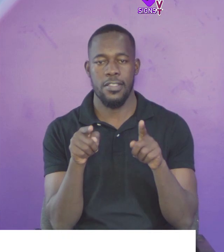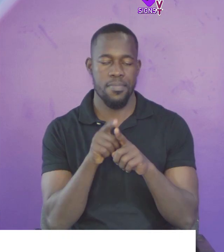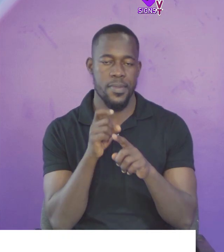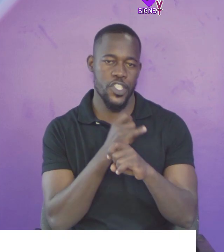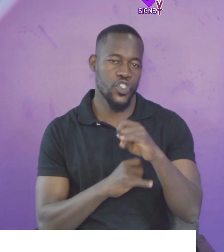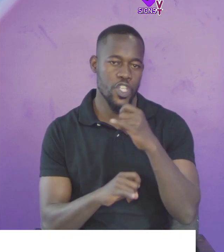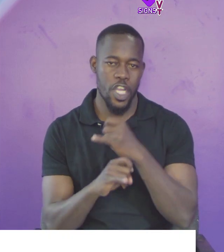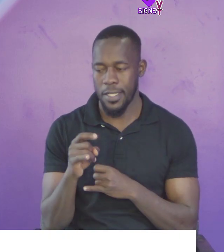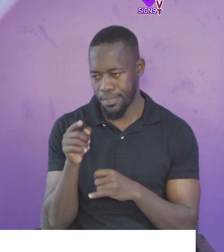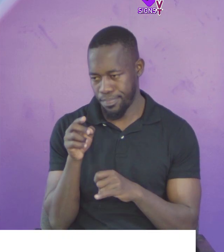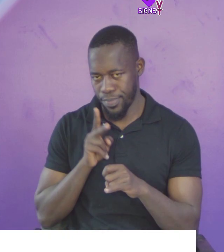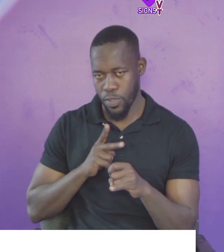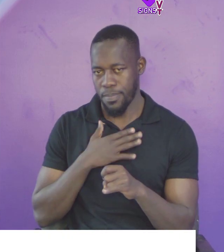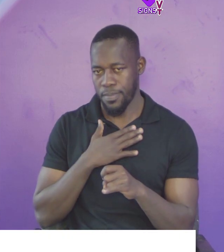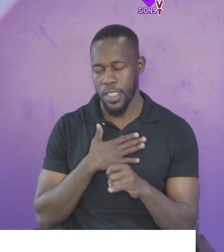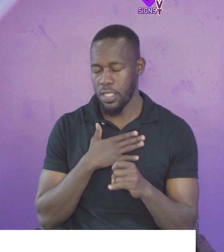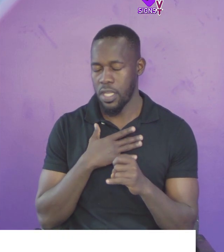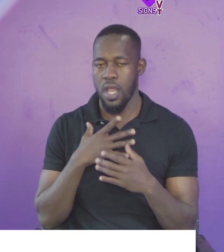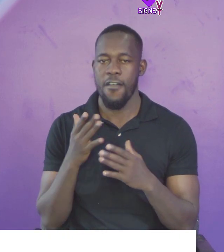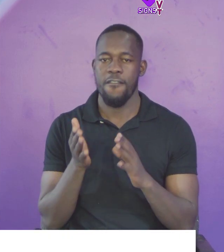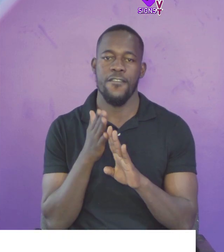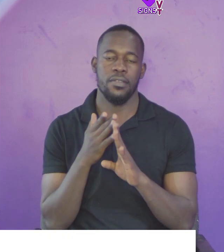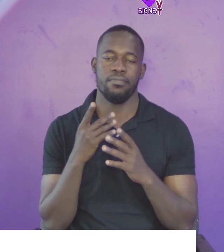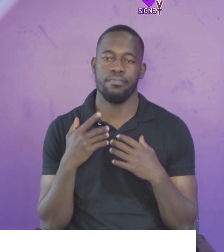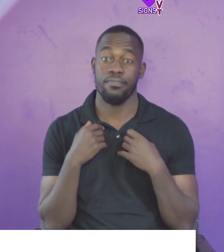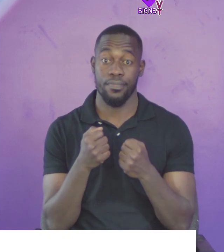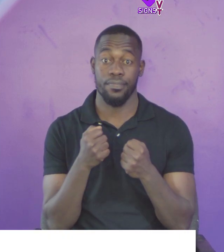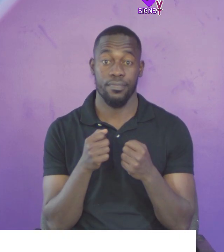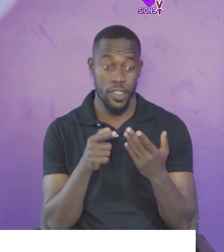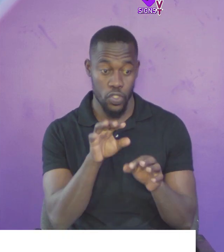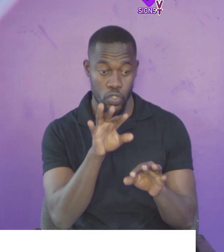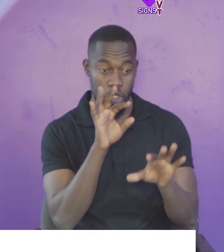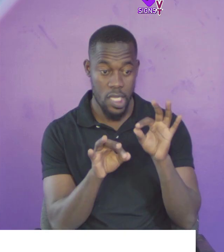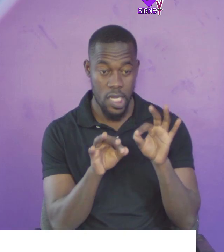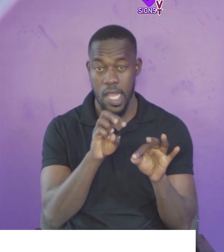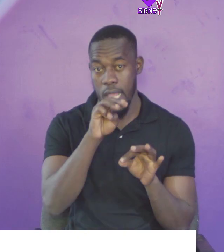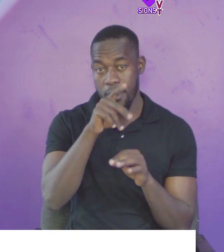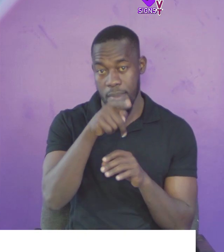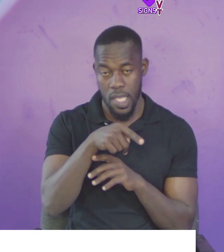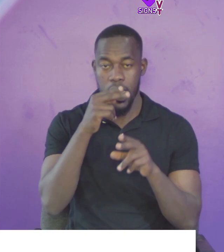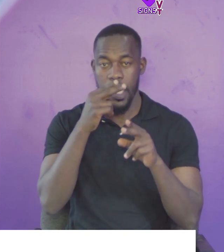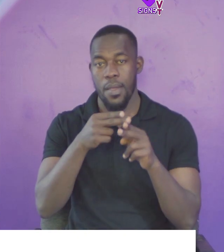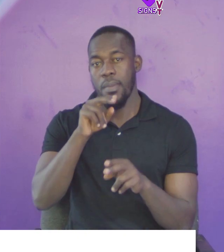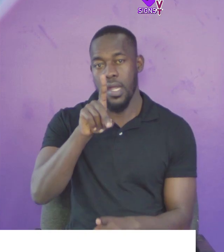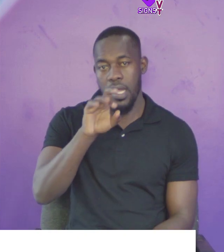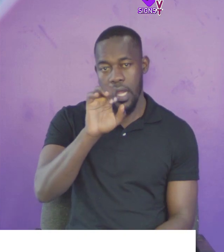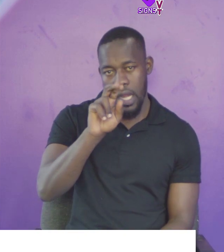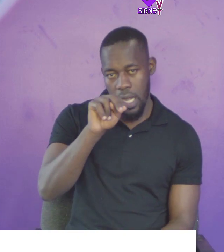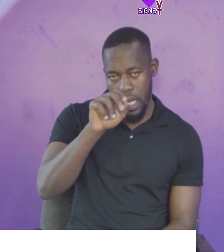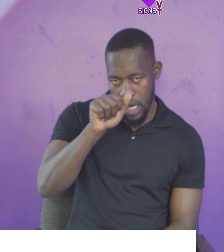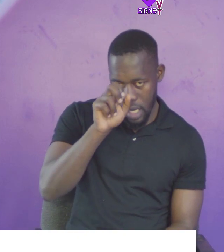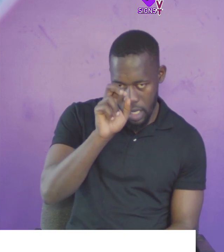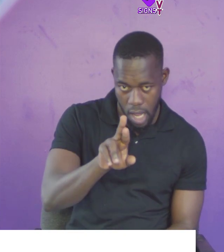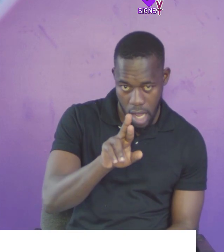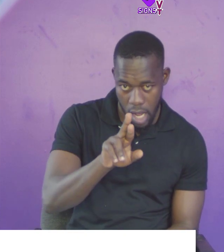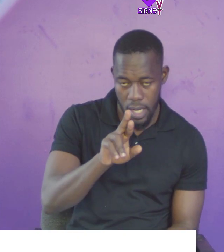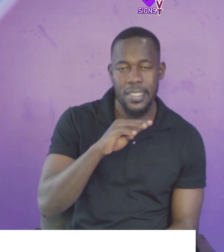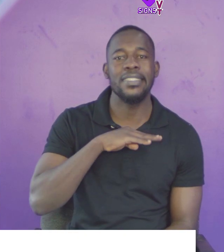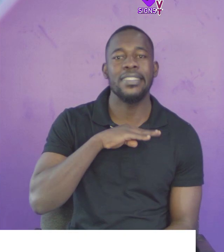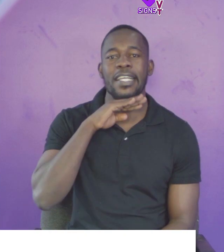a quick recovery. Moving on, nominated Member of Parliament Denar Joseph Hamisi passed